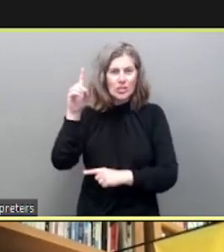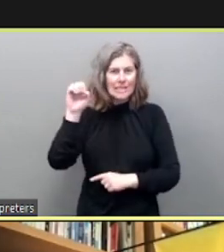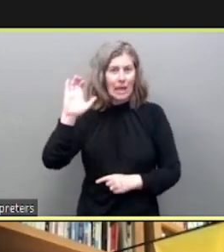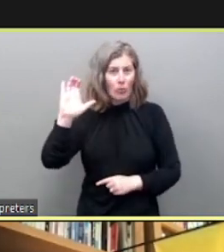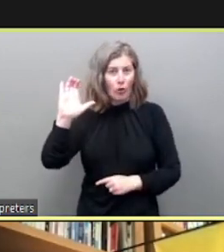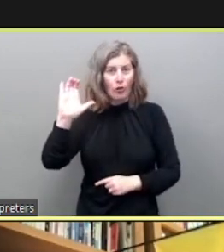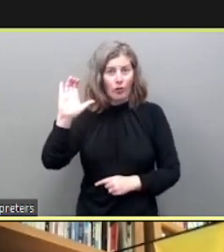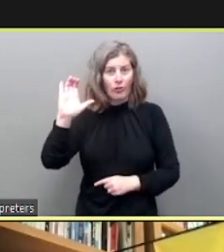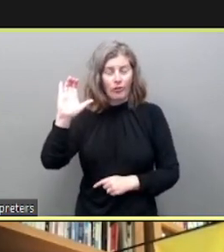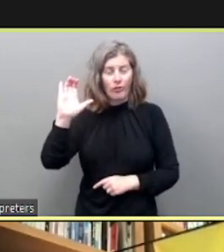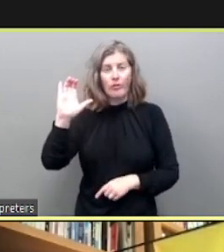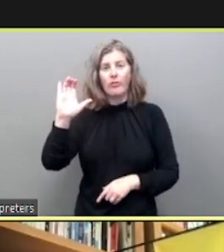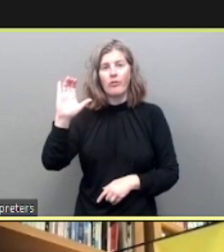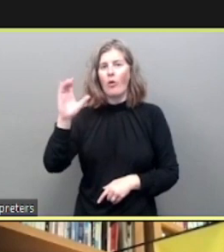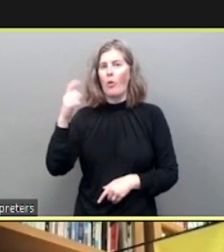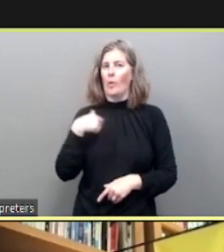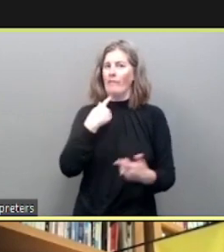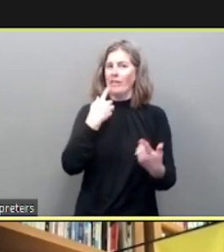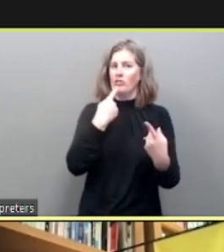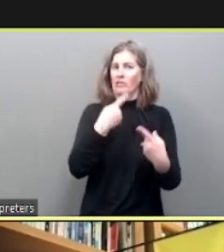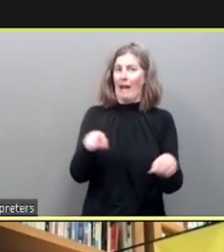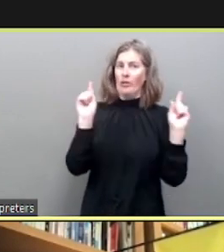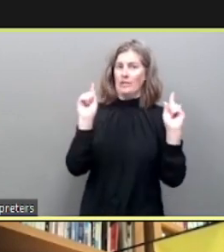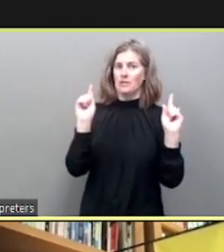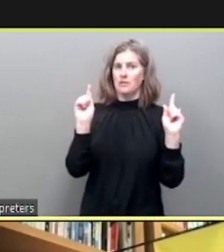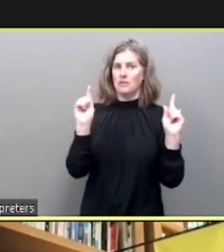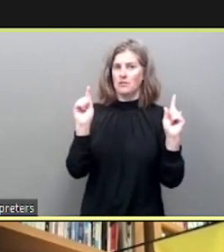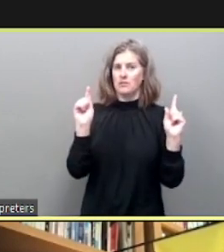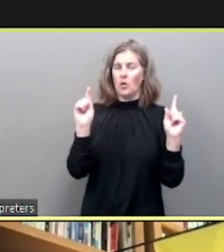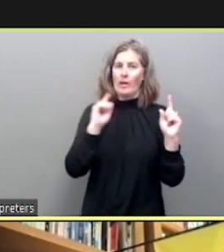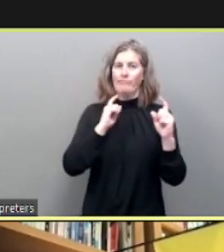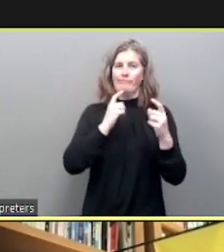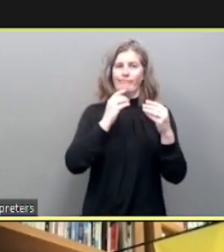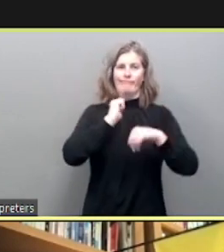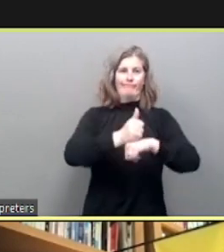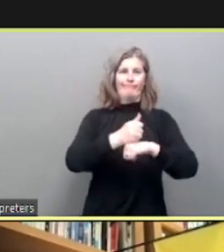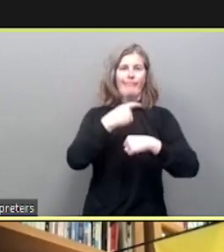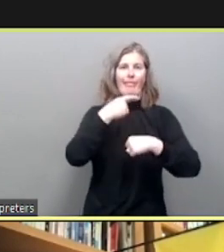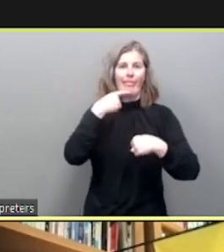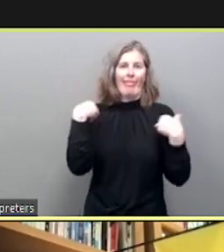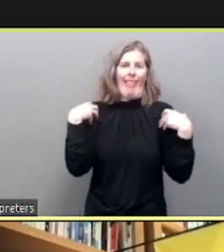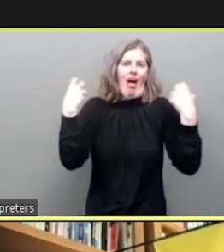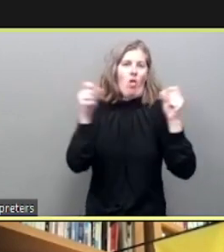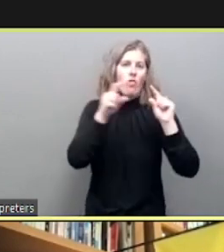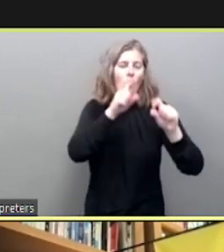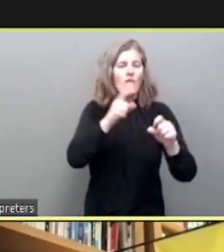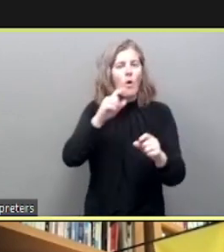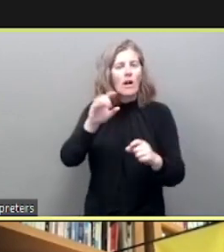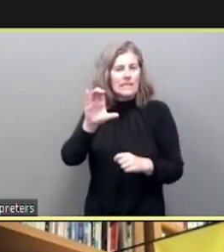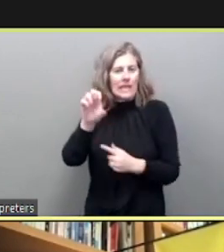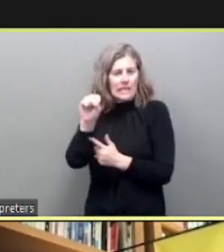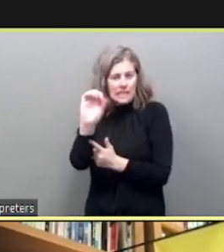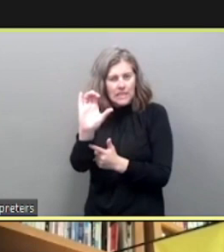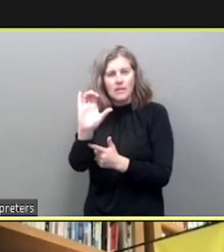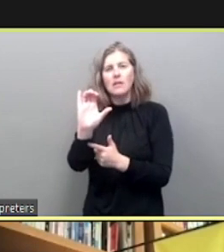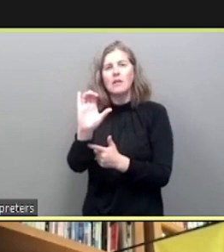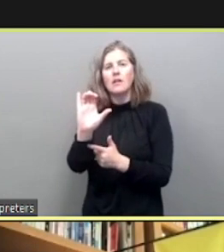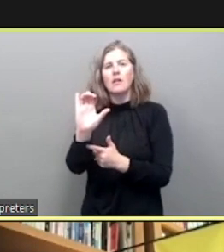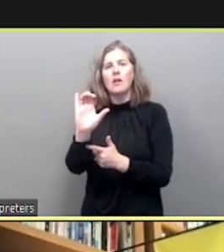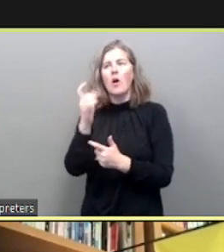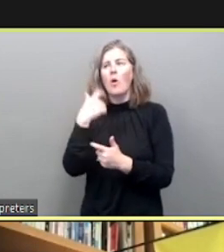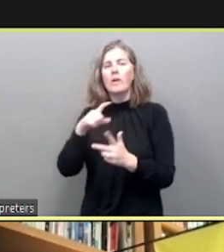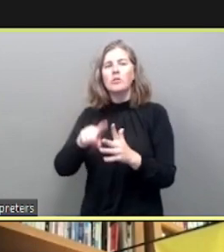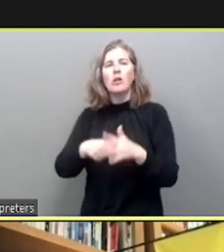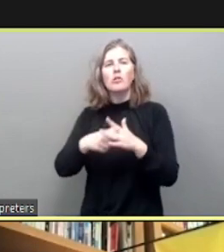we announced, if you will, and issued the public health order for crisis standards of care. Things began to let up, and we